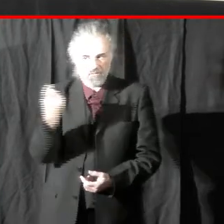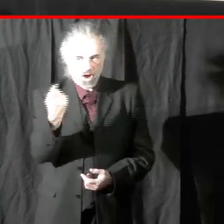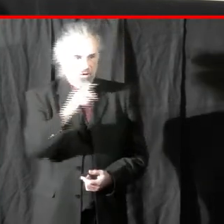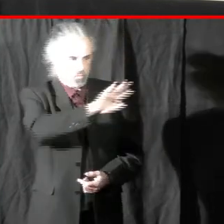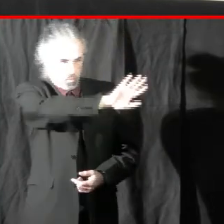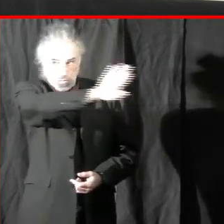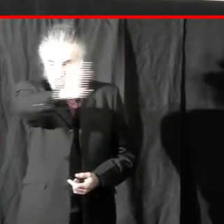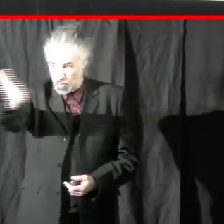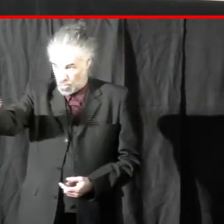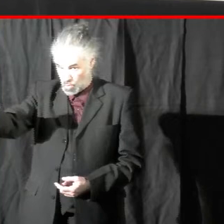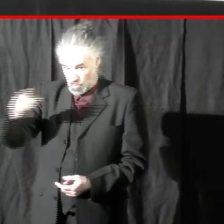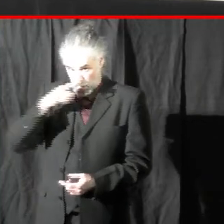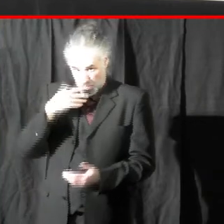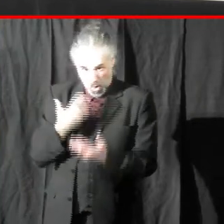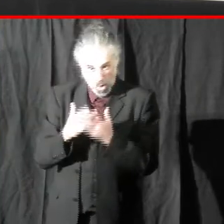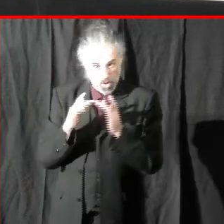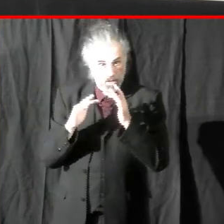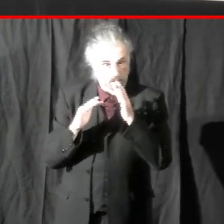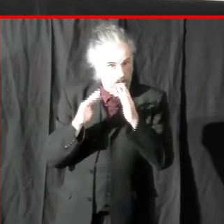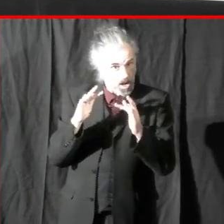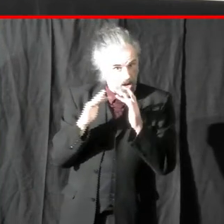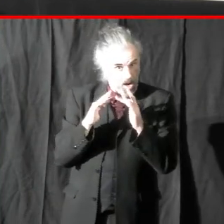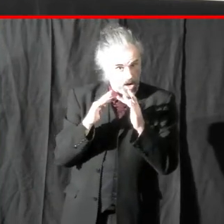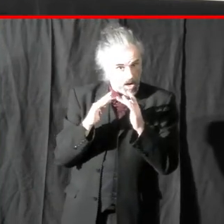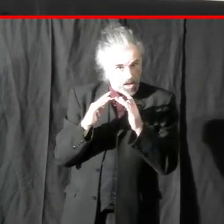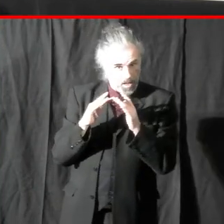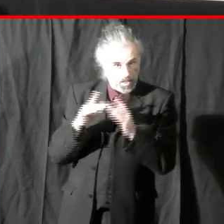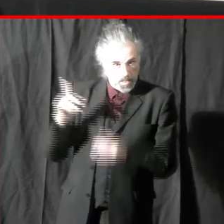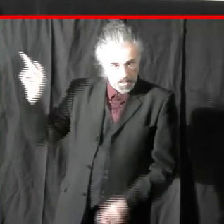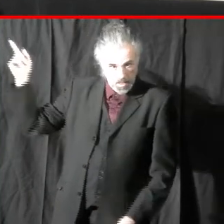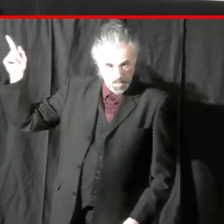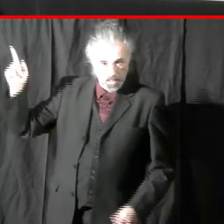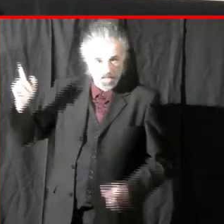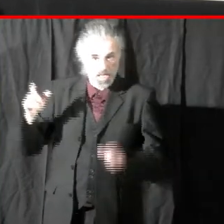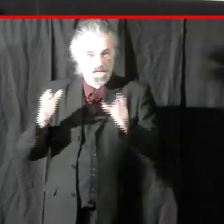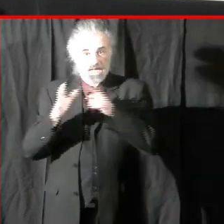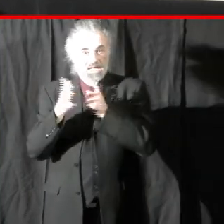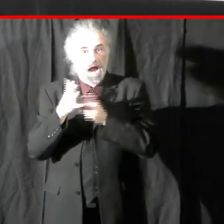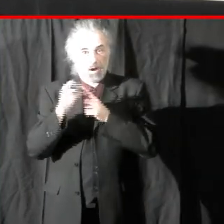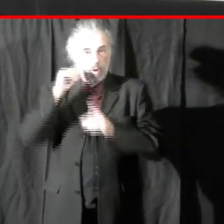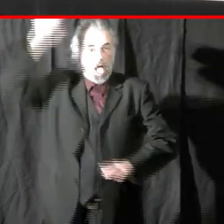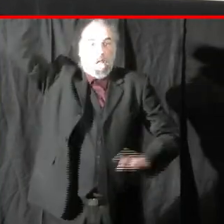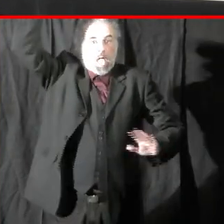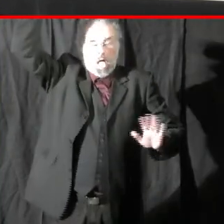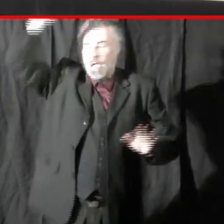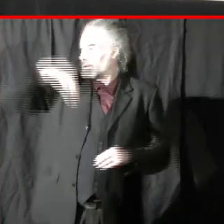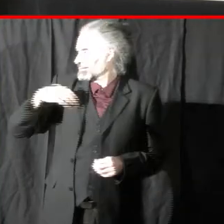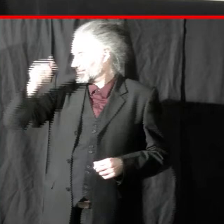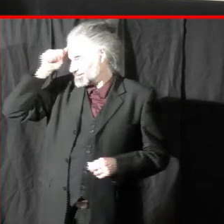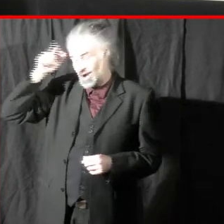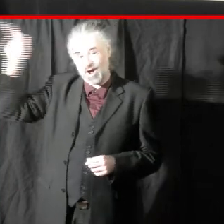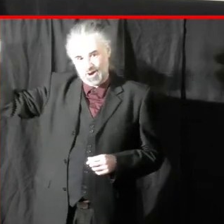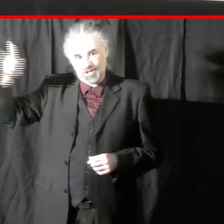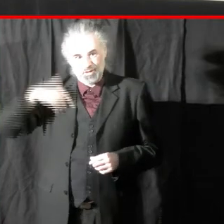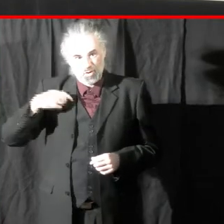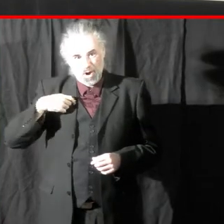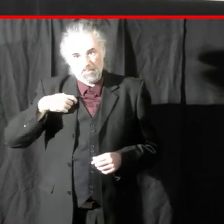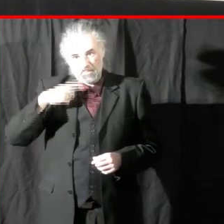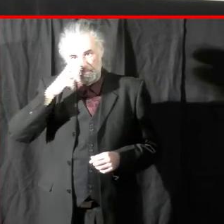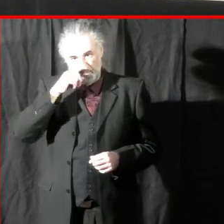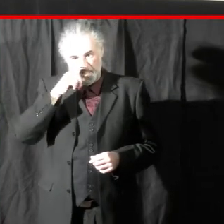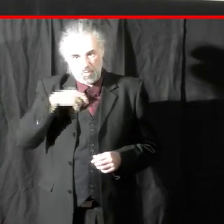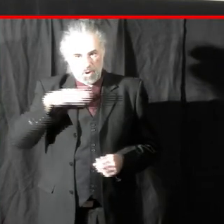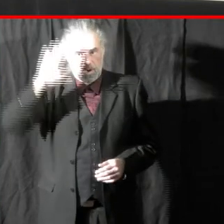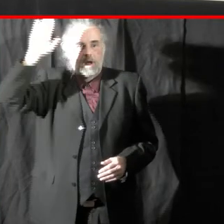For those online, Cara's going to wait frantically, and that's going to let me know that someone in that space wants to